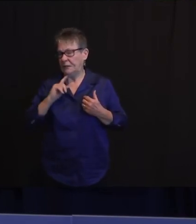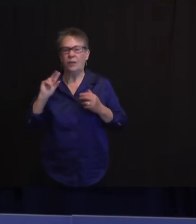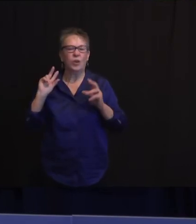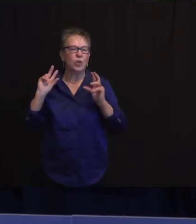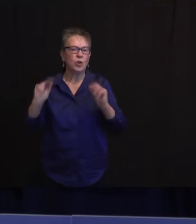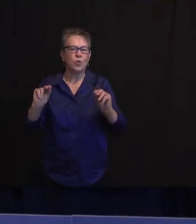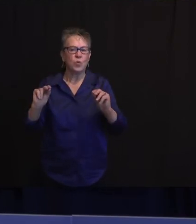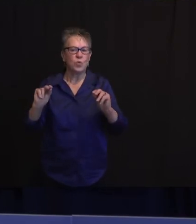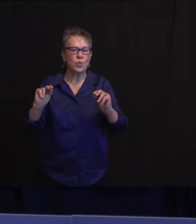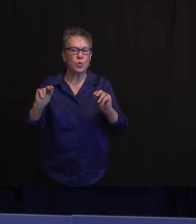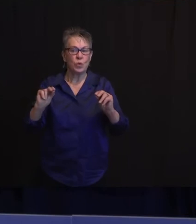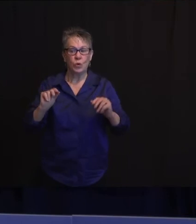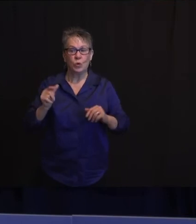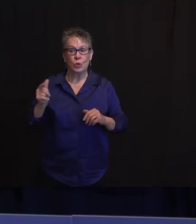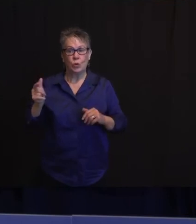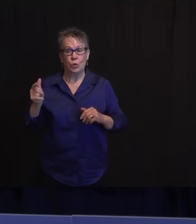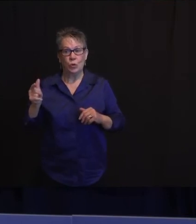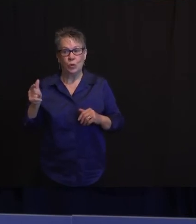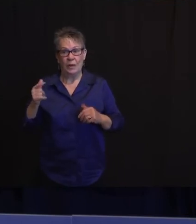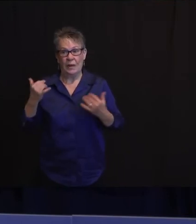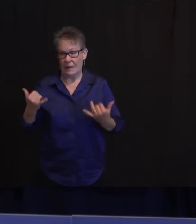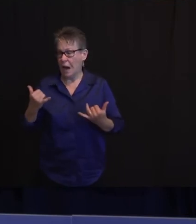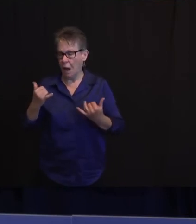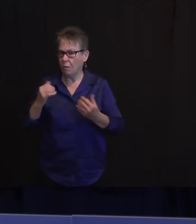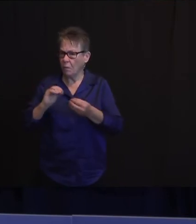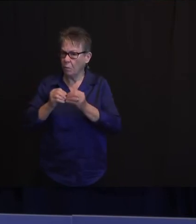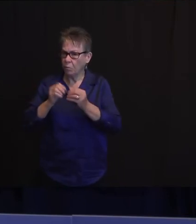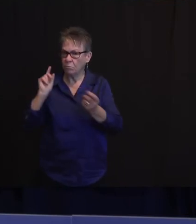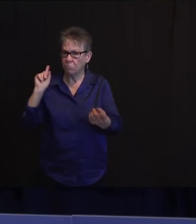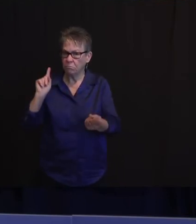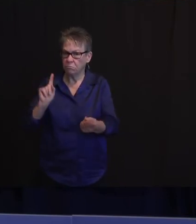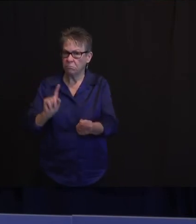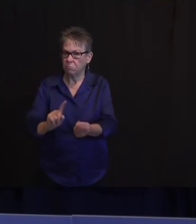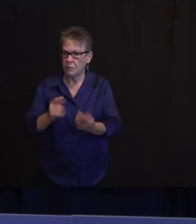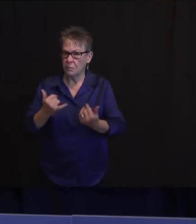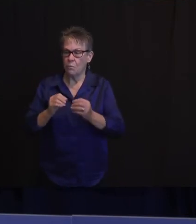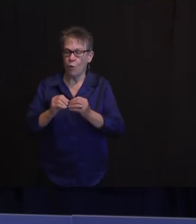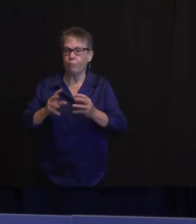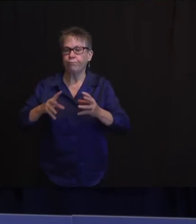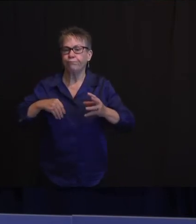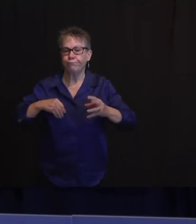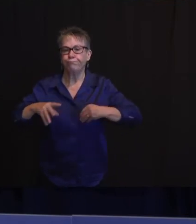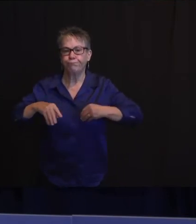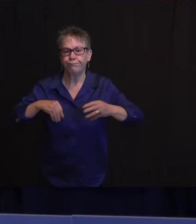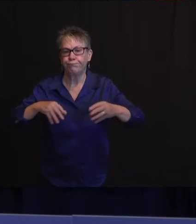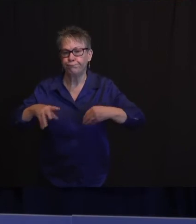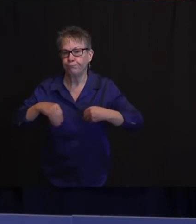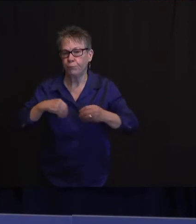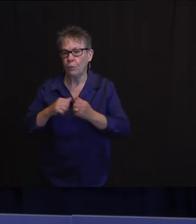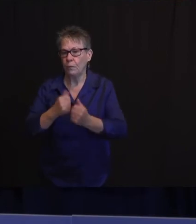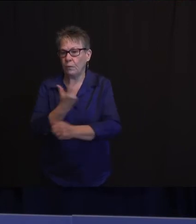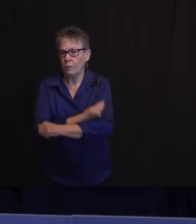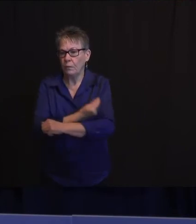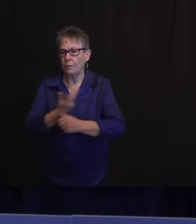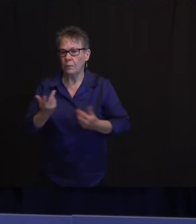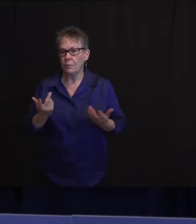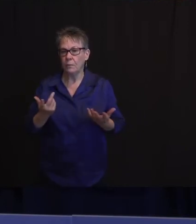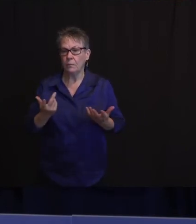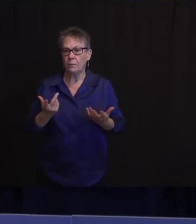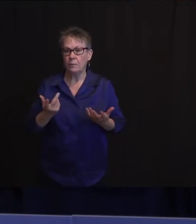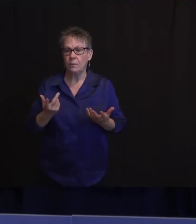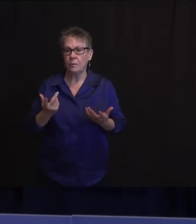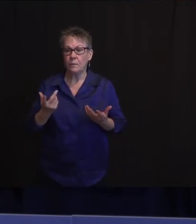24%. Those 70-plus age group, 83% definitely would get